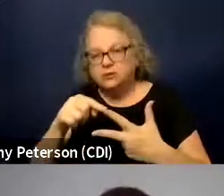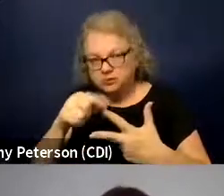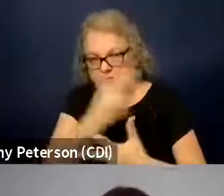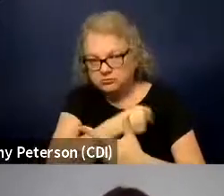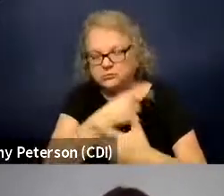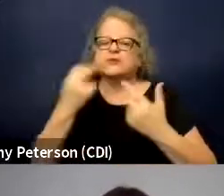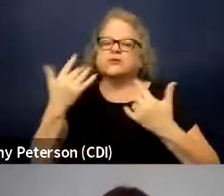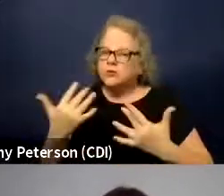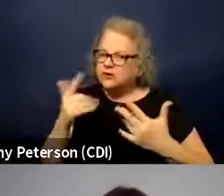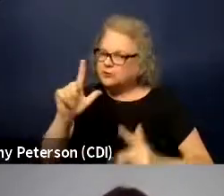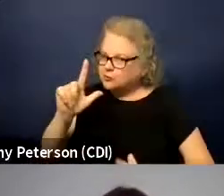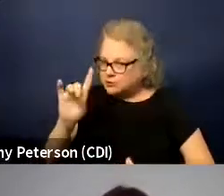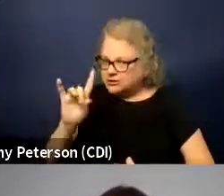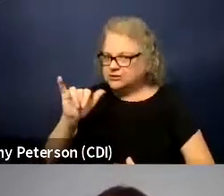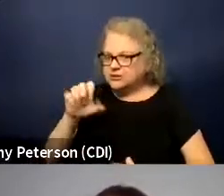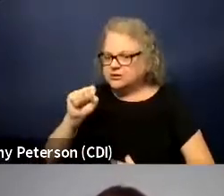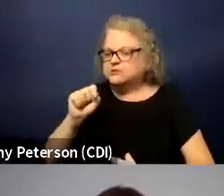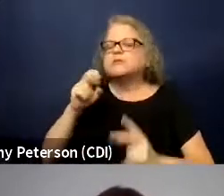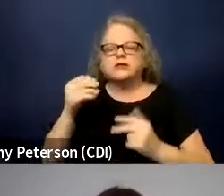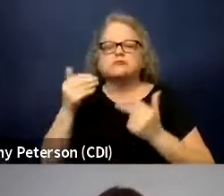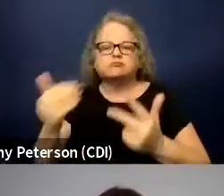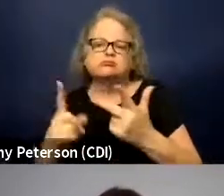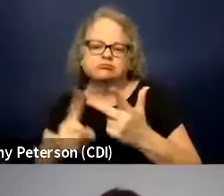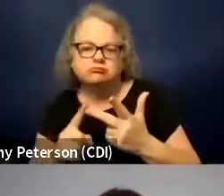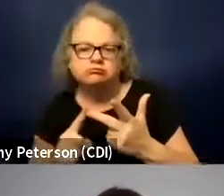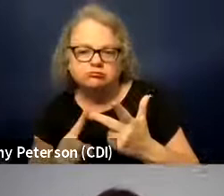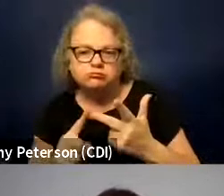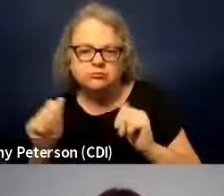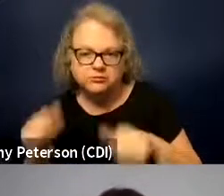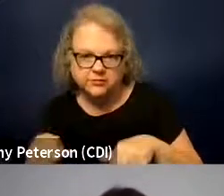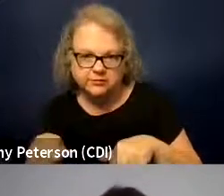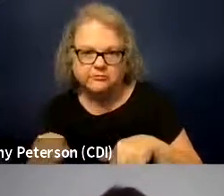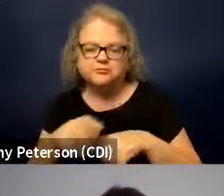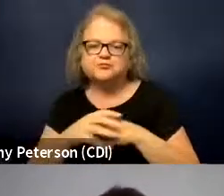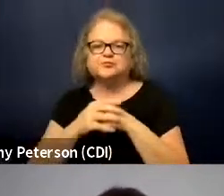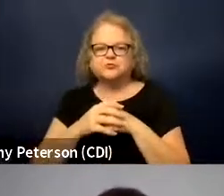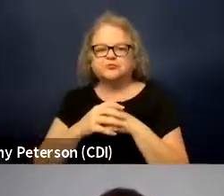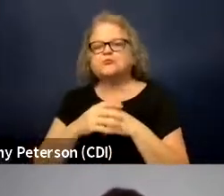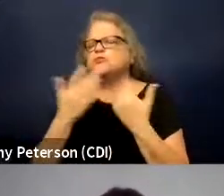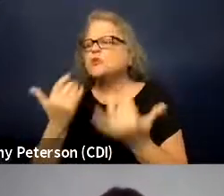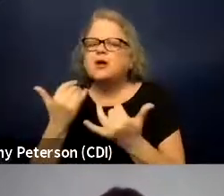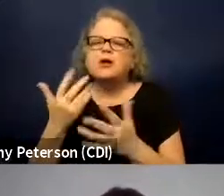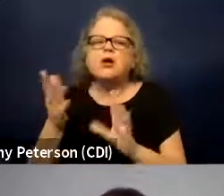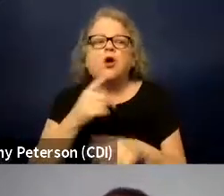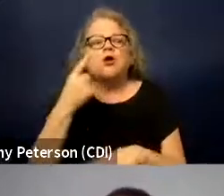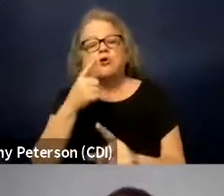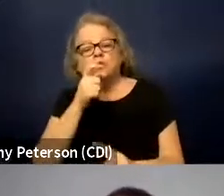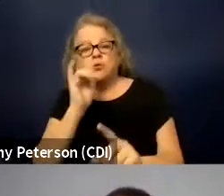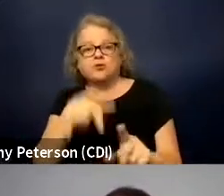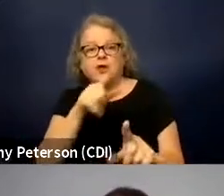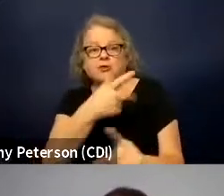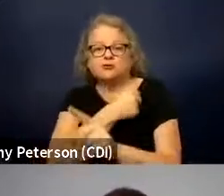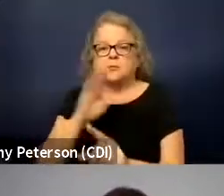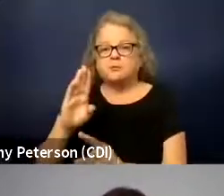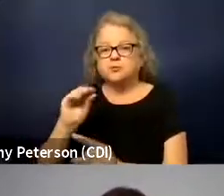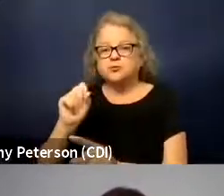who have cancer, for example. I don't mean people who had cancer 5 years ago and are now recovered. I mean